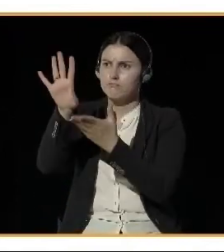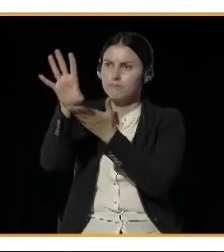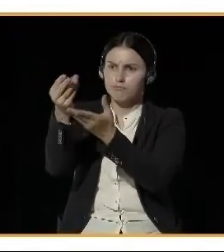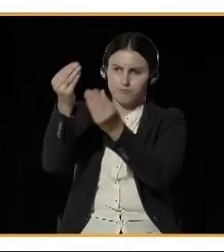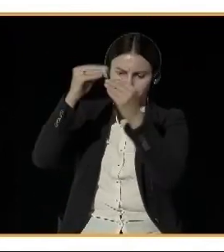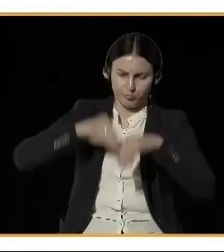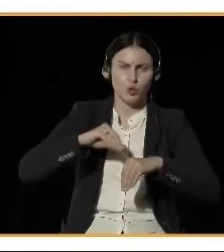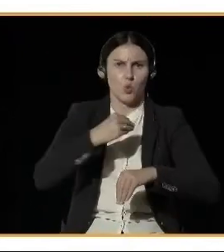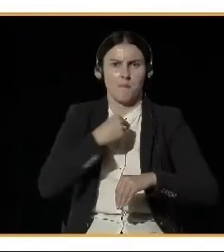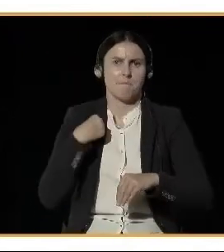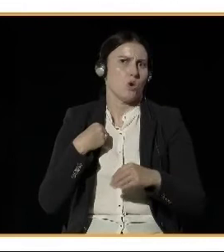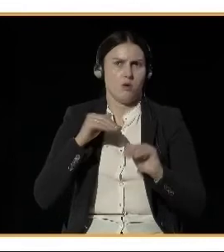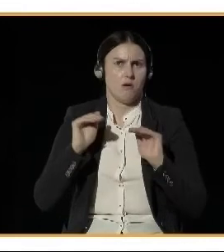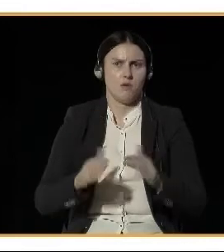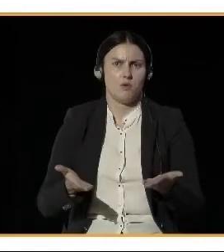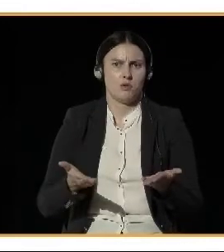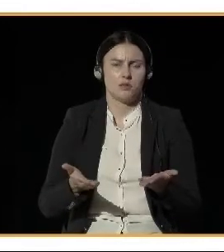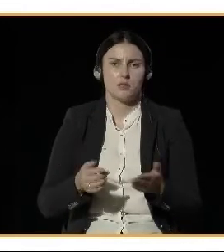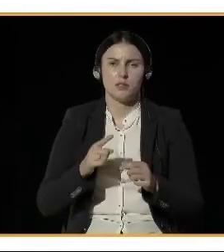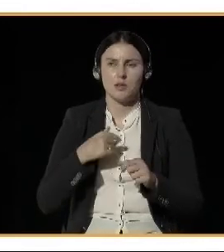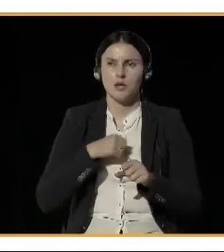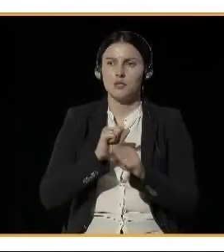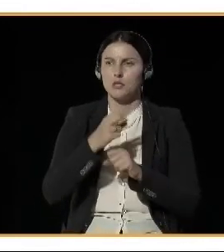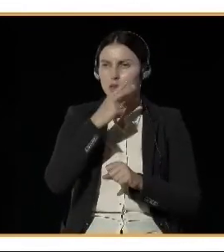good practices and try to make them more